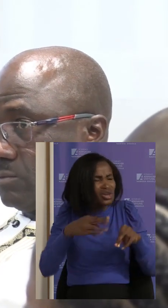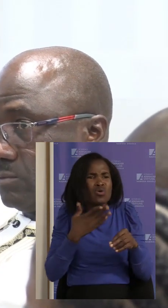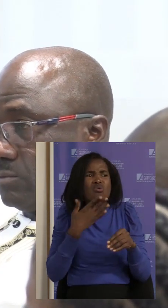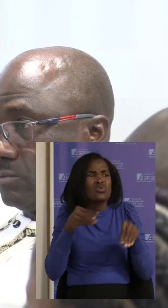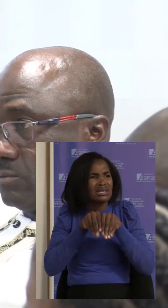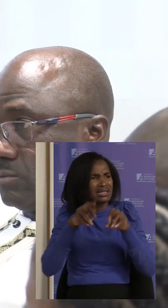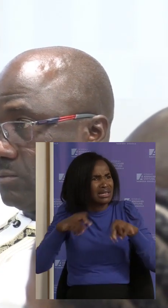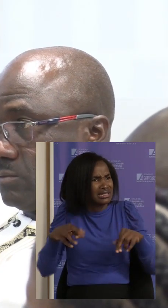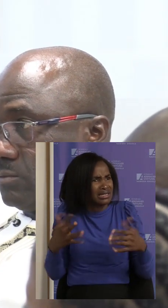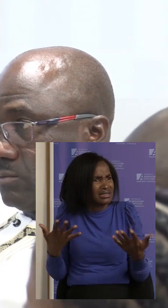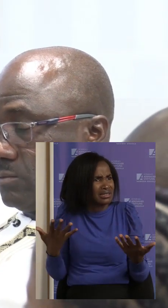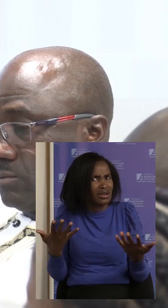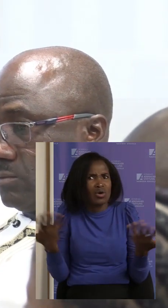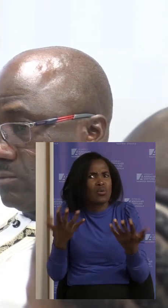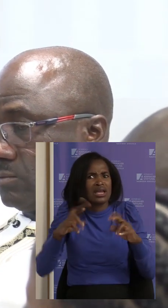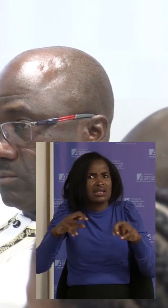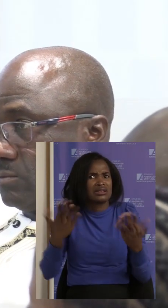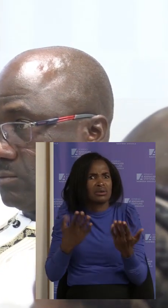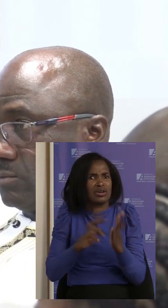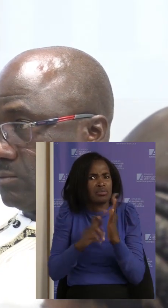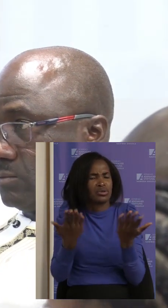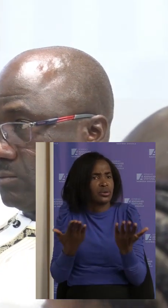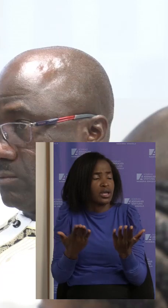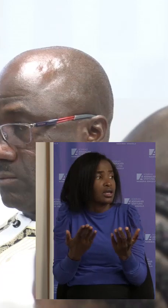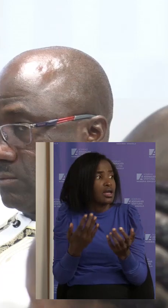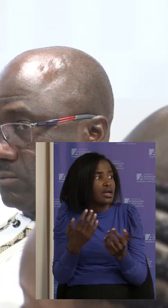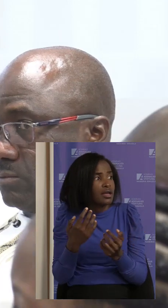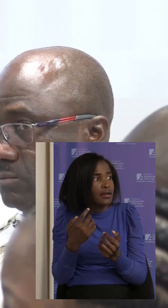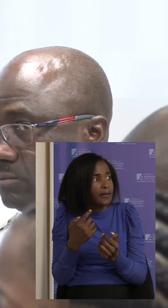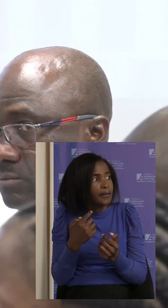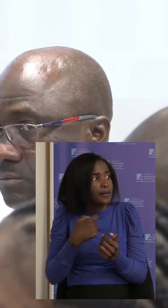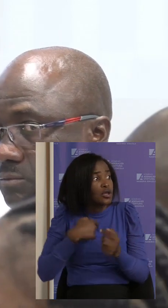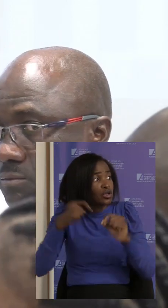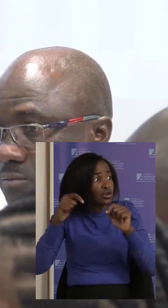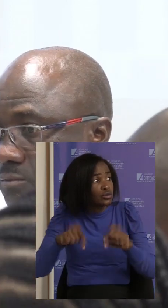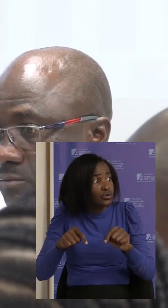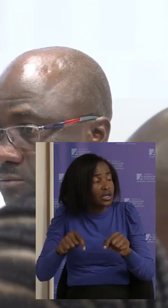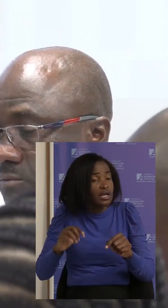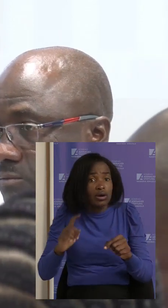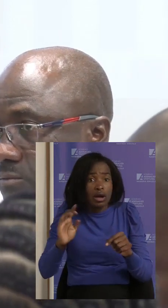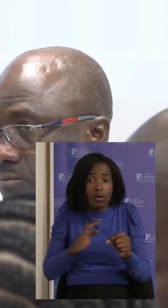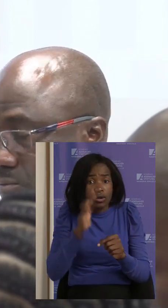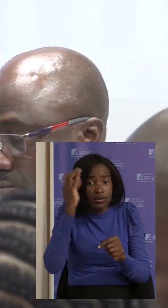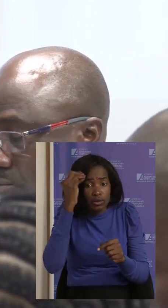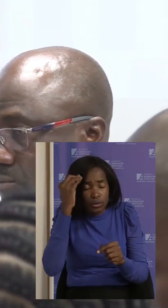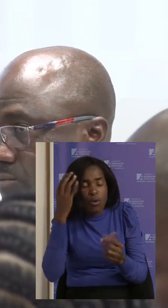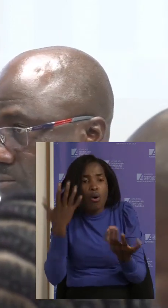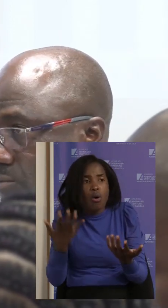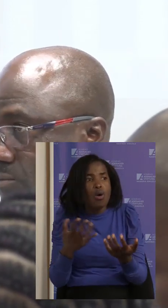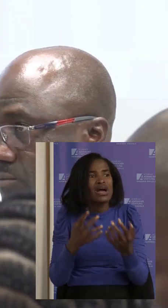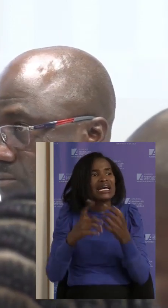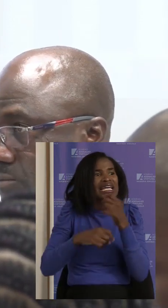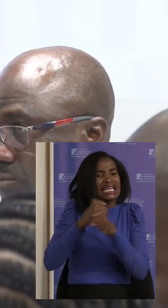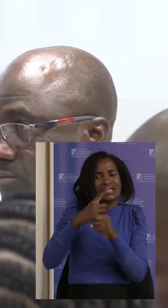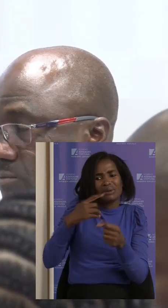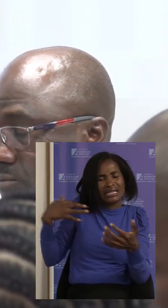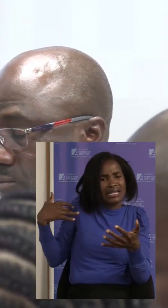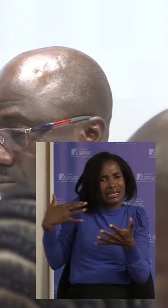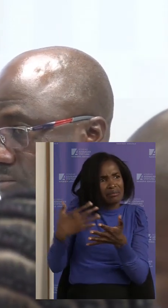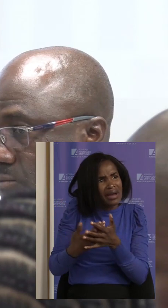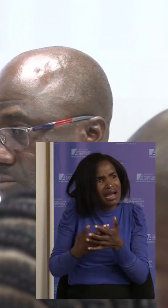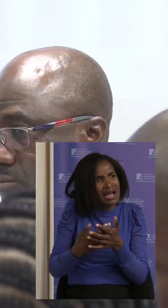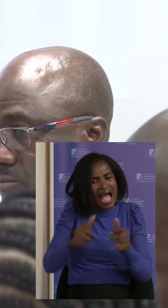research? And where is that research? Can I get that paper today, a journal, to say, this is the analysis for the past 10 years. Can you give me